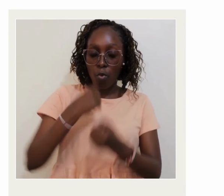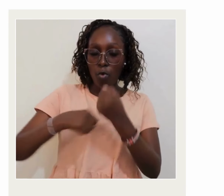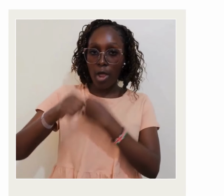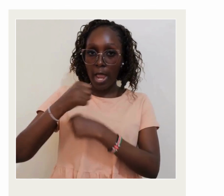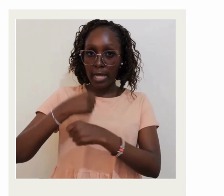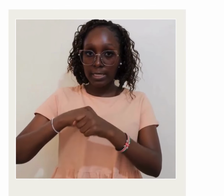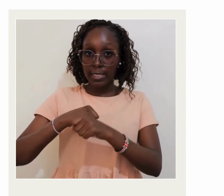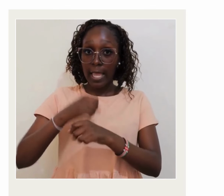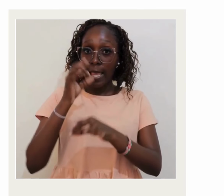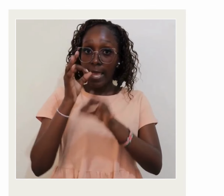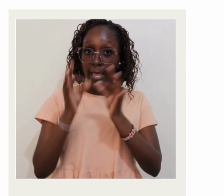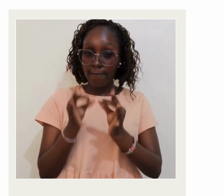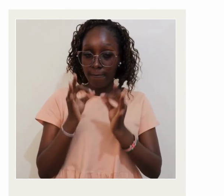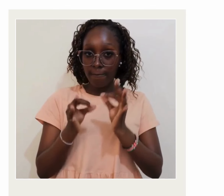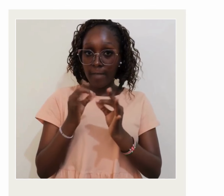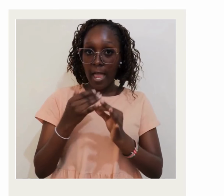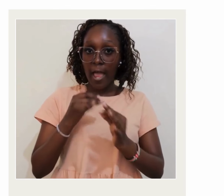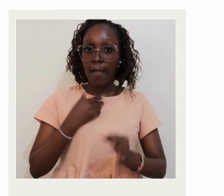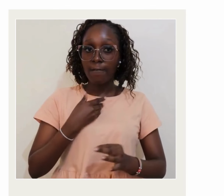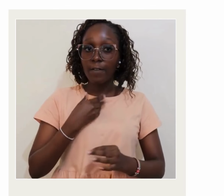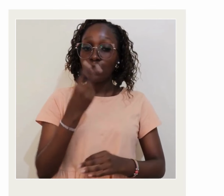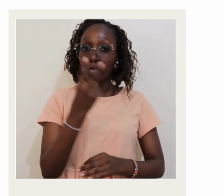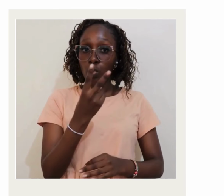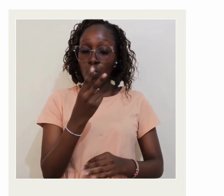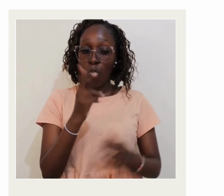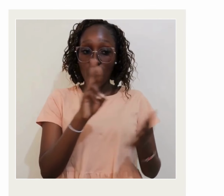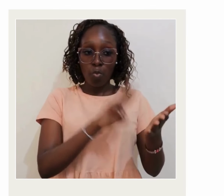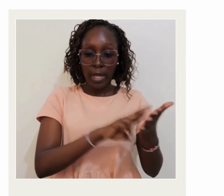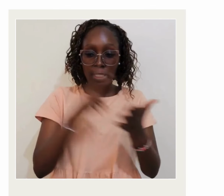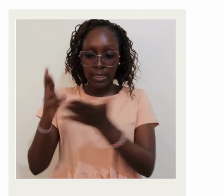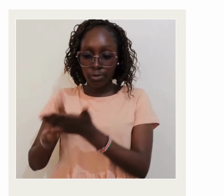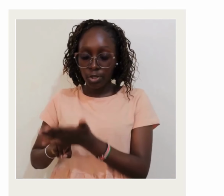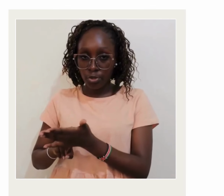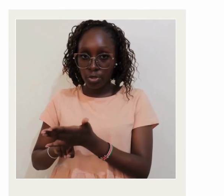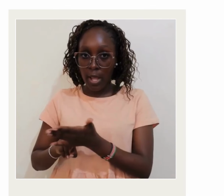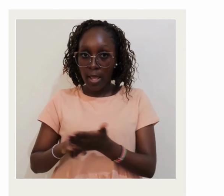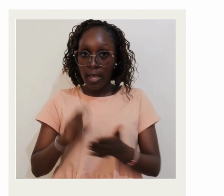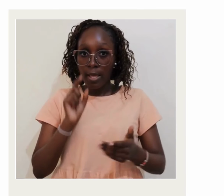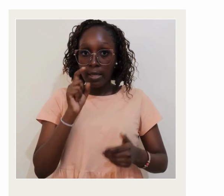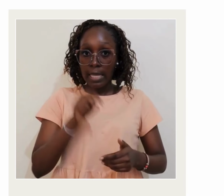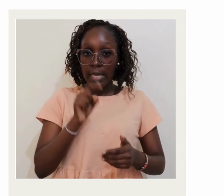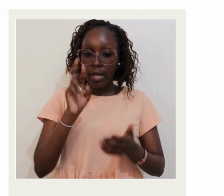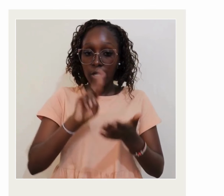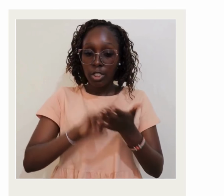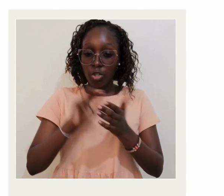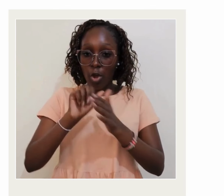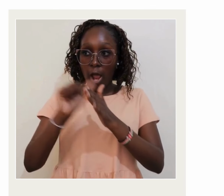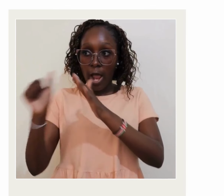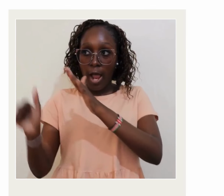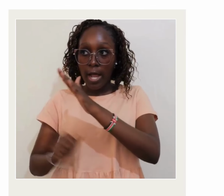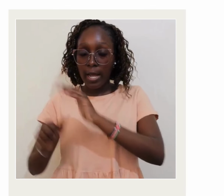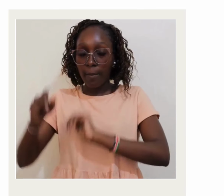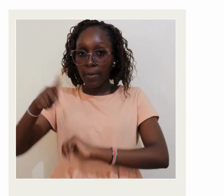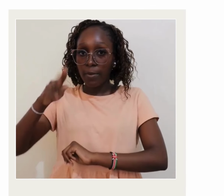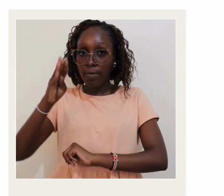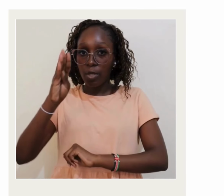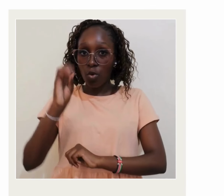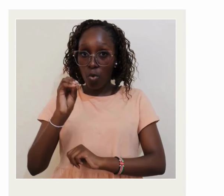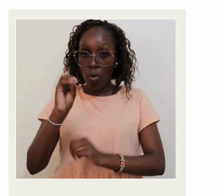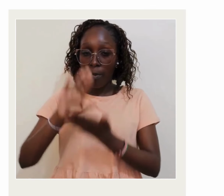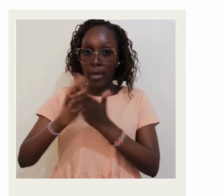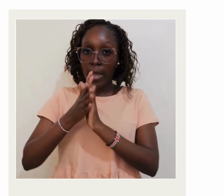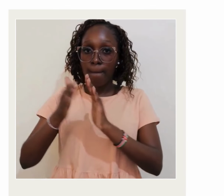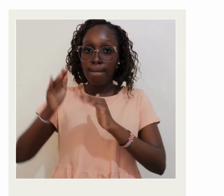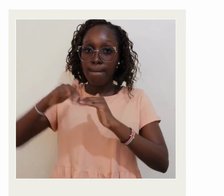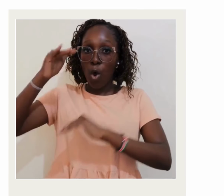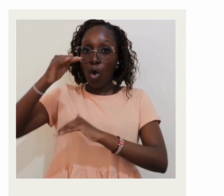Act. In the event that dual registration occurs, the registration under the PBO Act